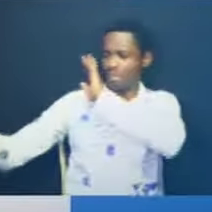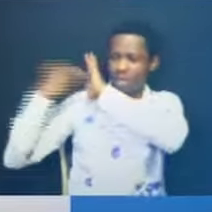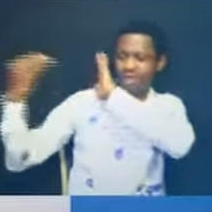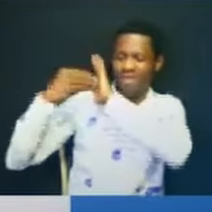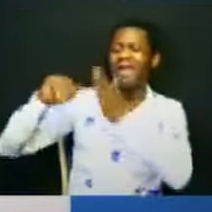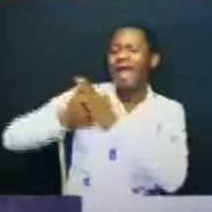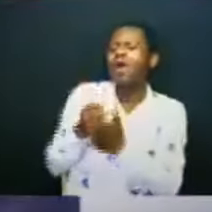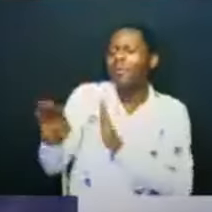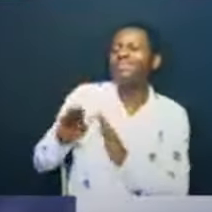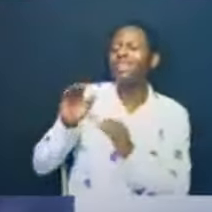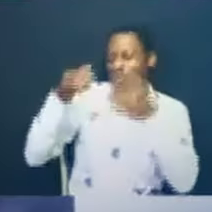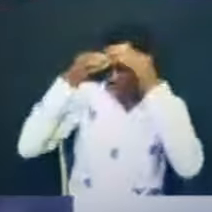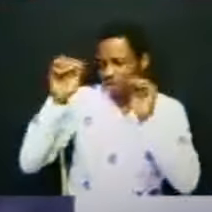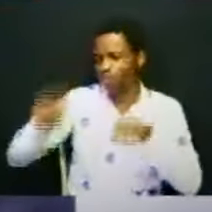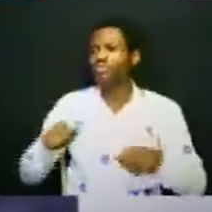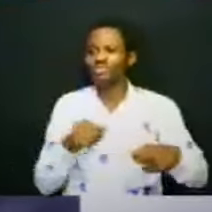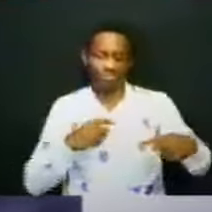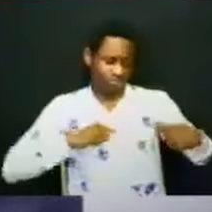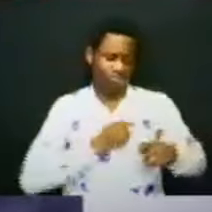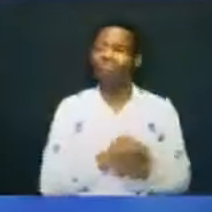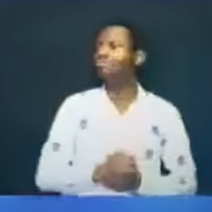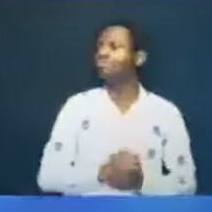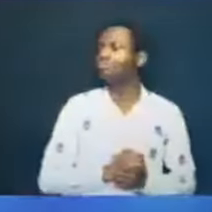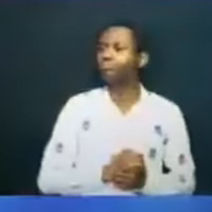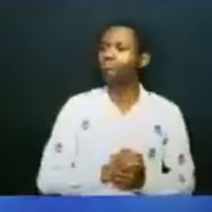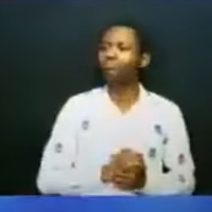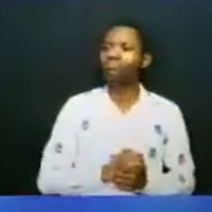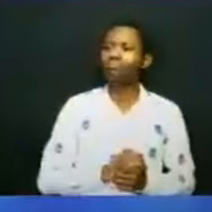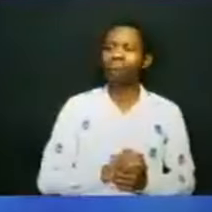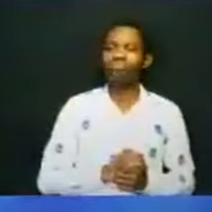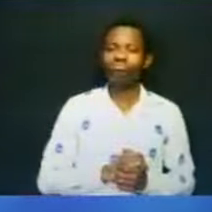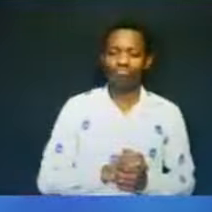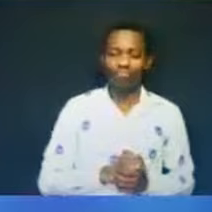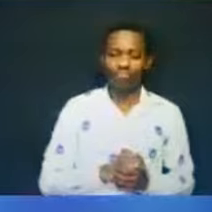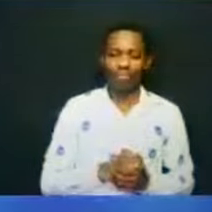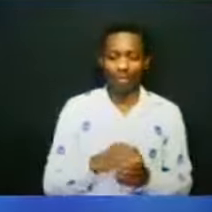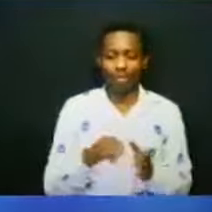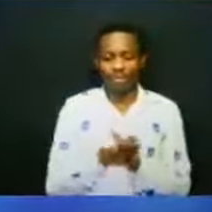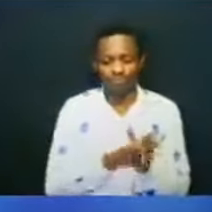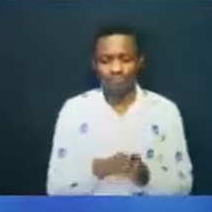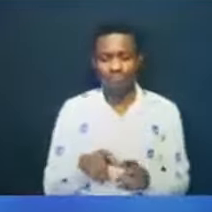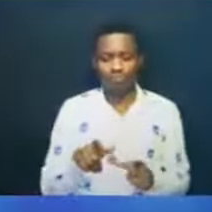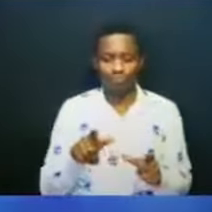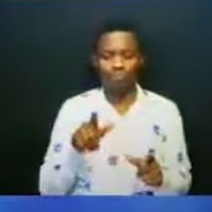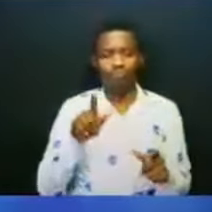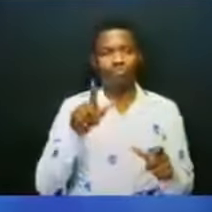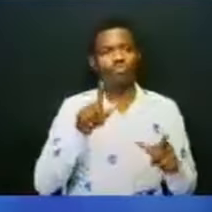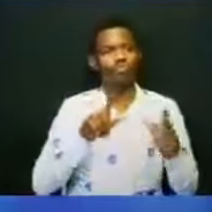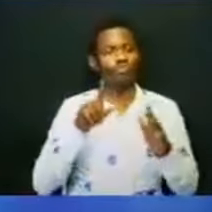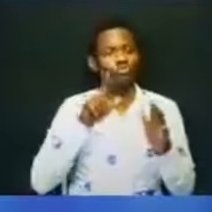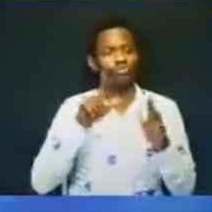Now, Luke chapter 17, verse 1. And I will take especially the first part,